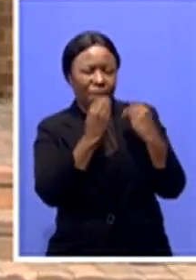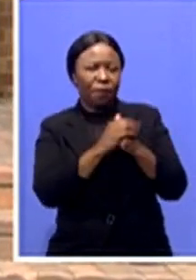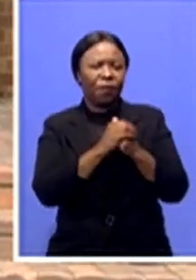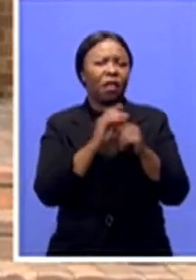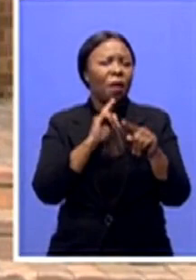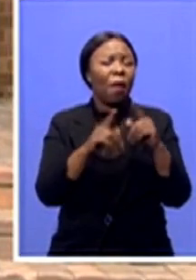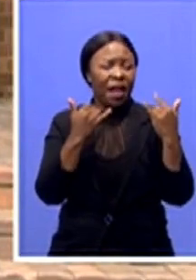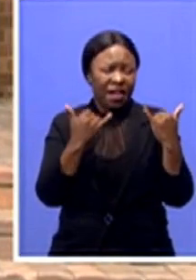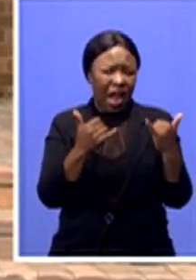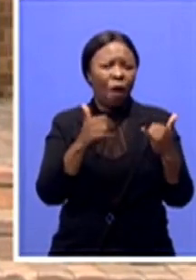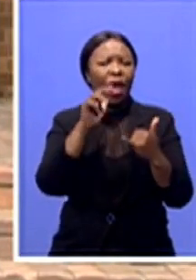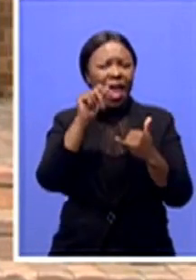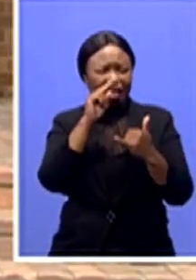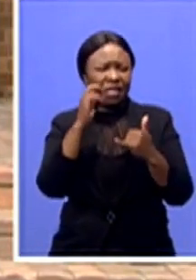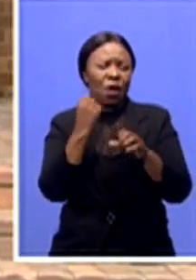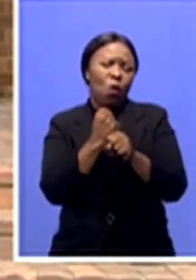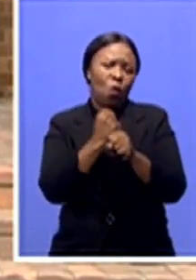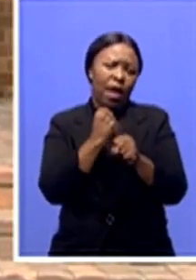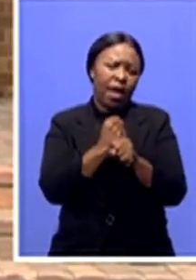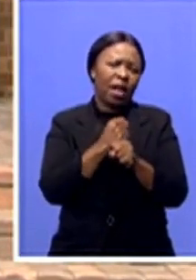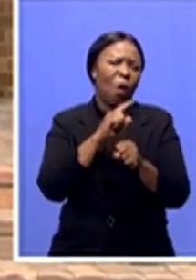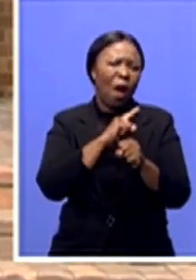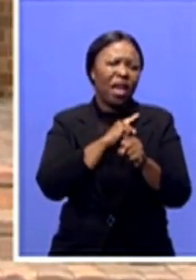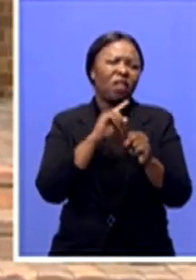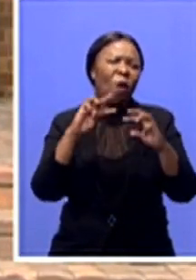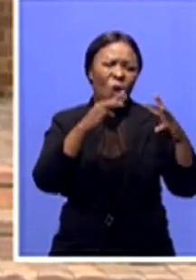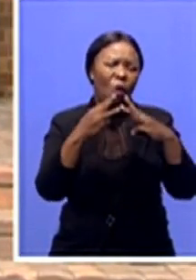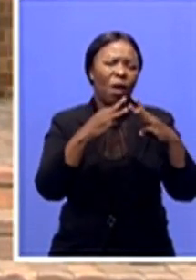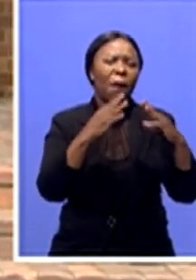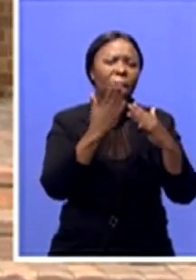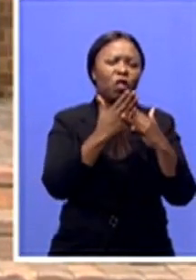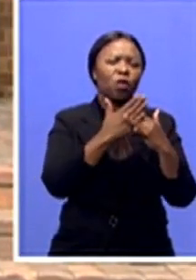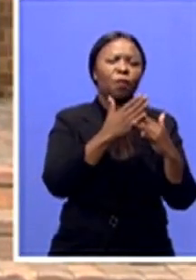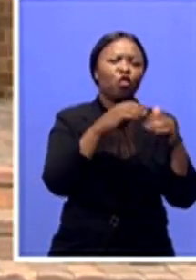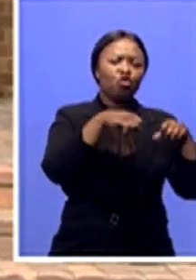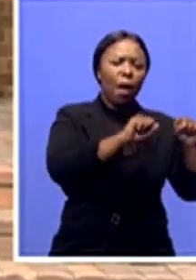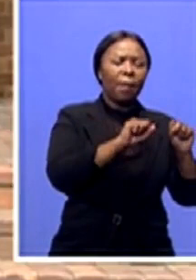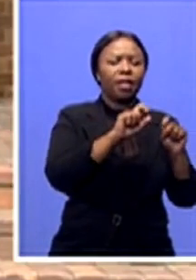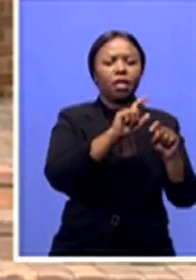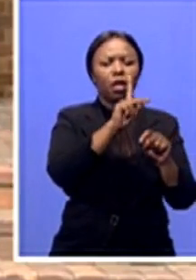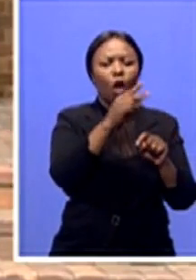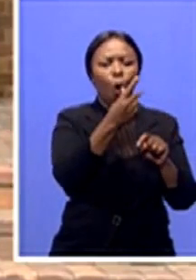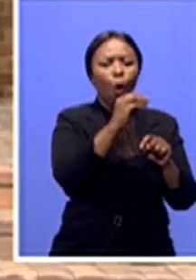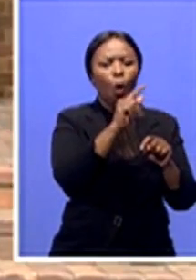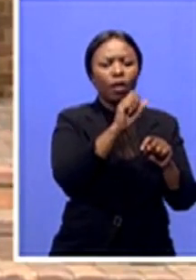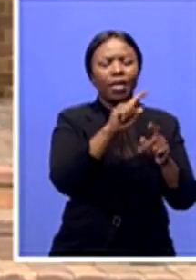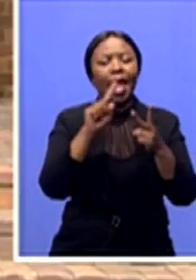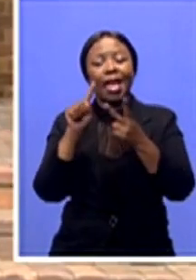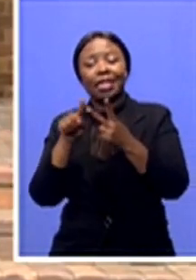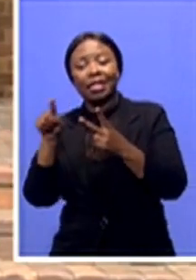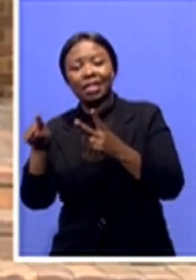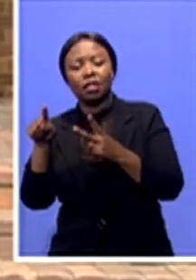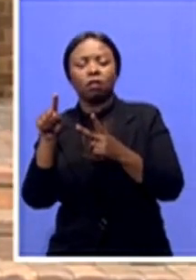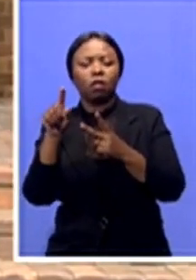When you look at the battles between the chairperson Kgoshima Yepa and the REC member Franz Bushilo, which is pretty much a replica of